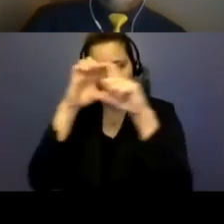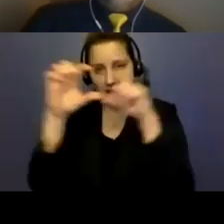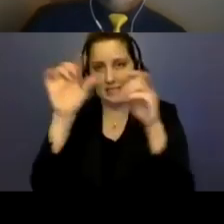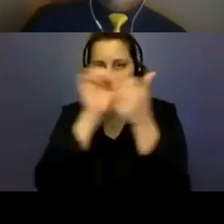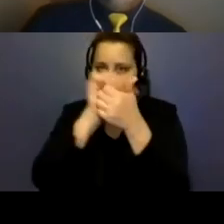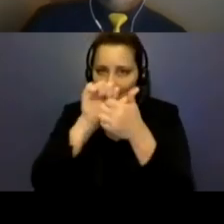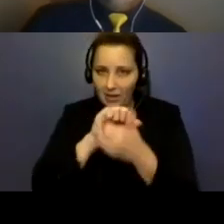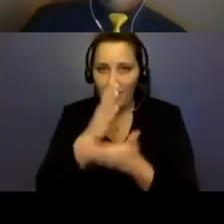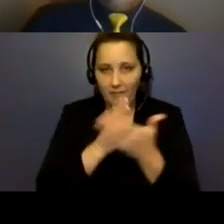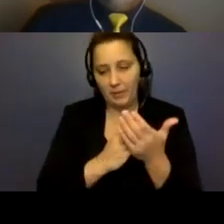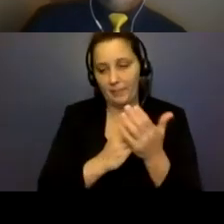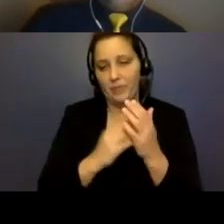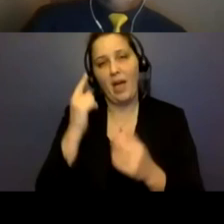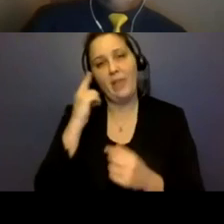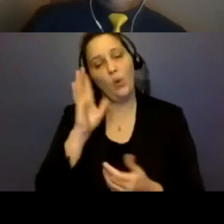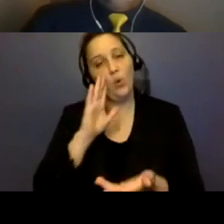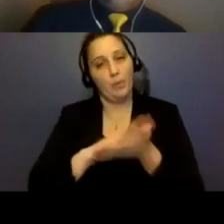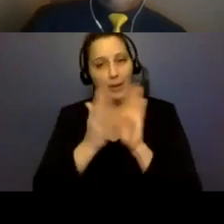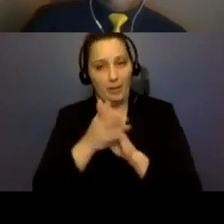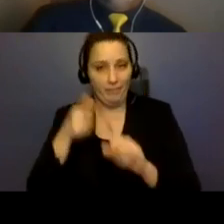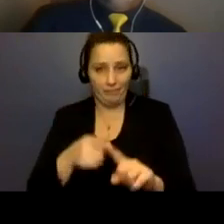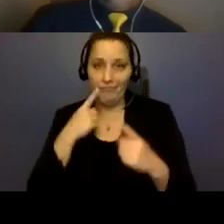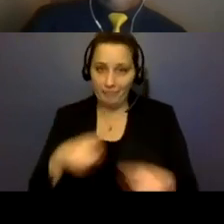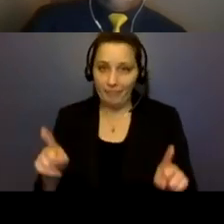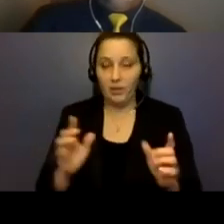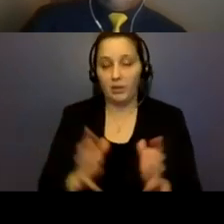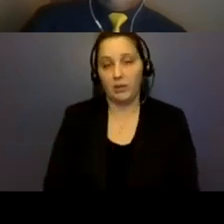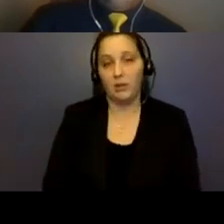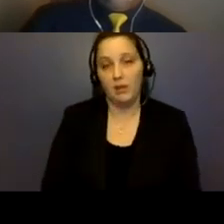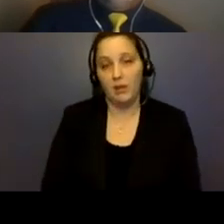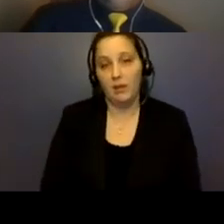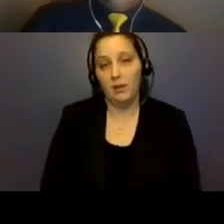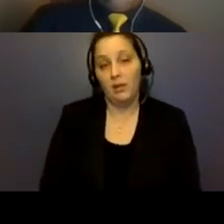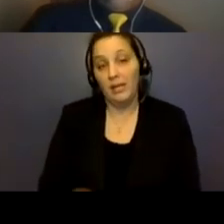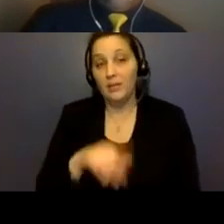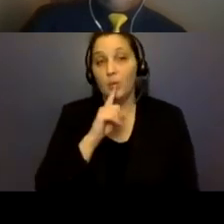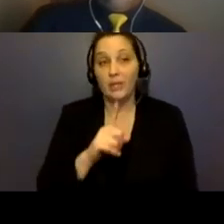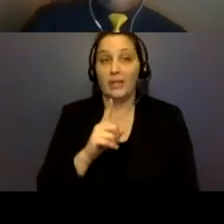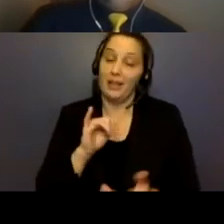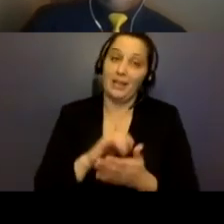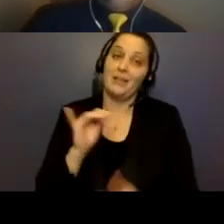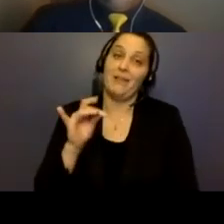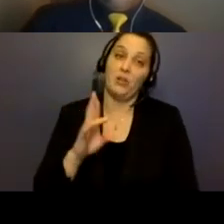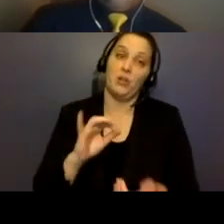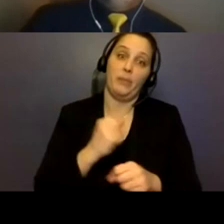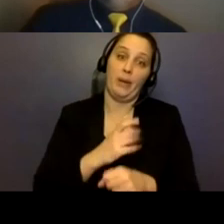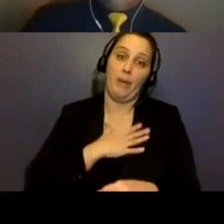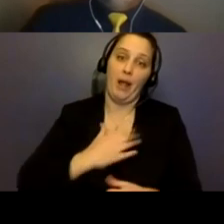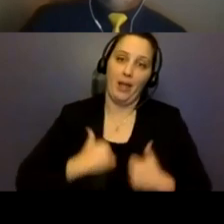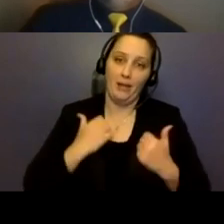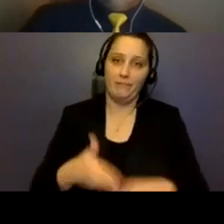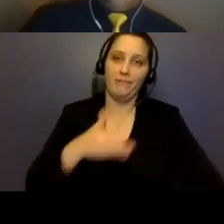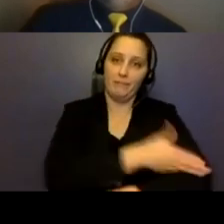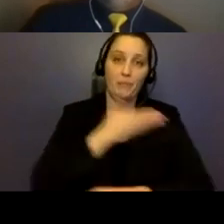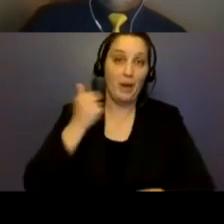off a little bit, I think we'll be there. It's certainly a factor that's made my life better